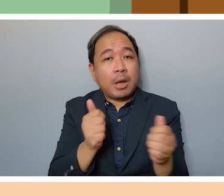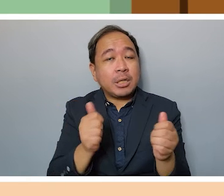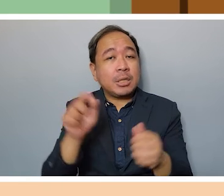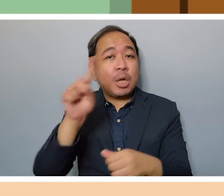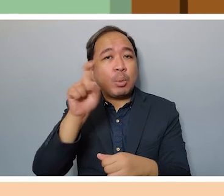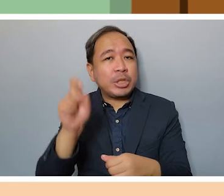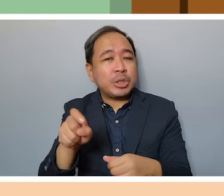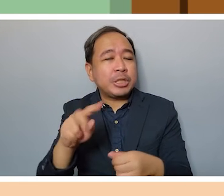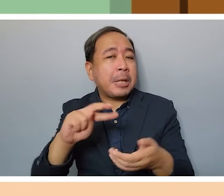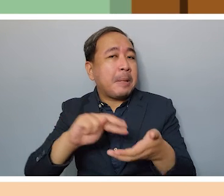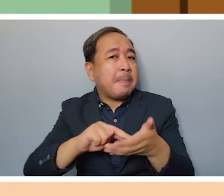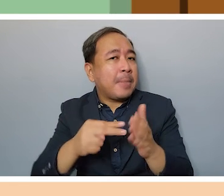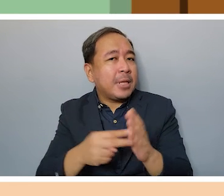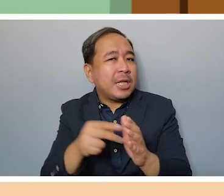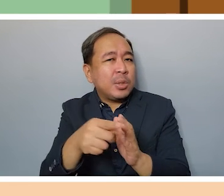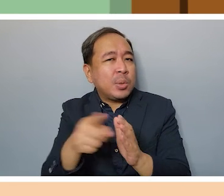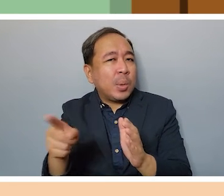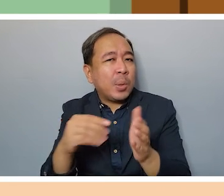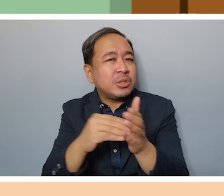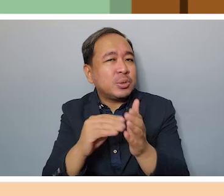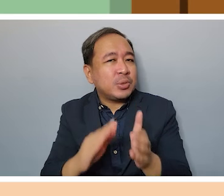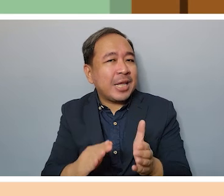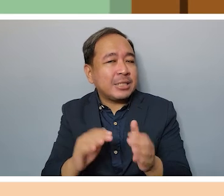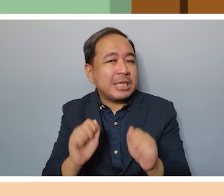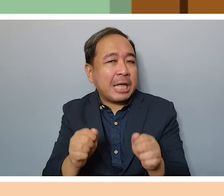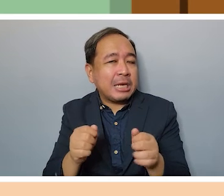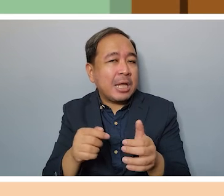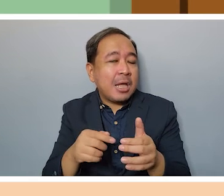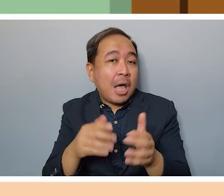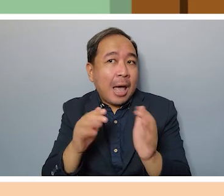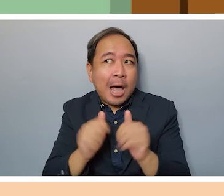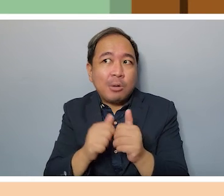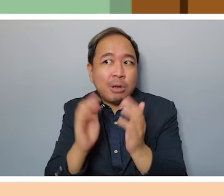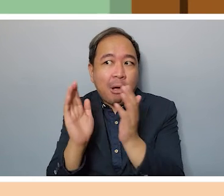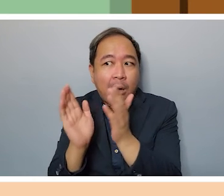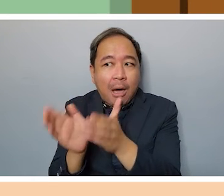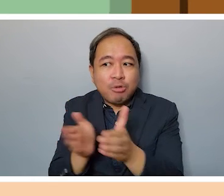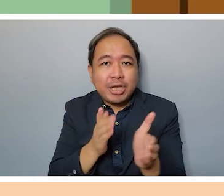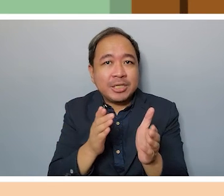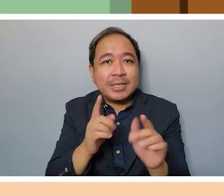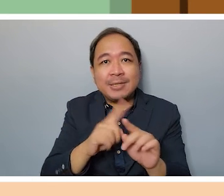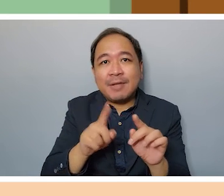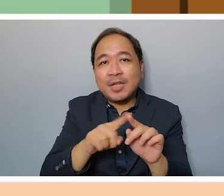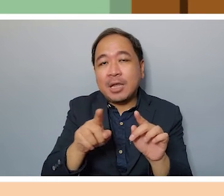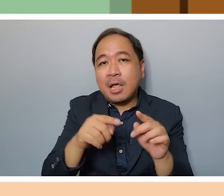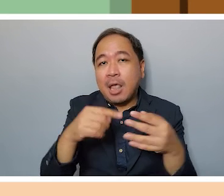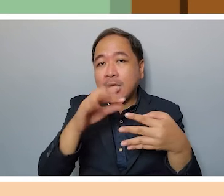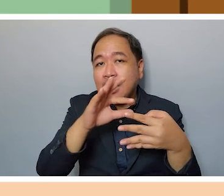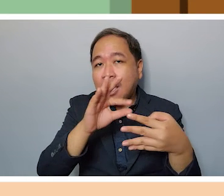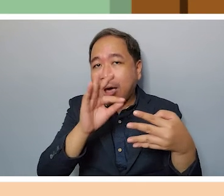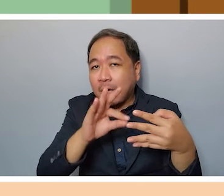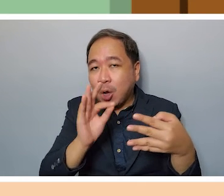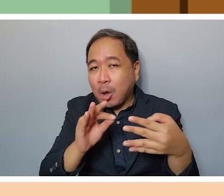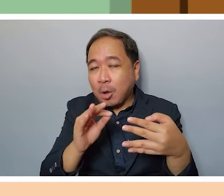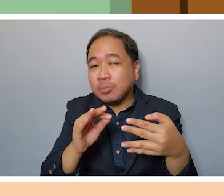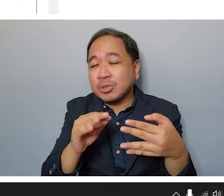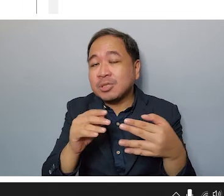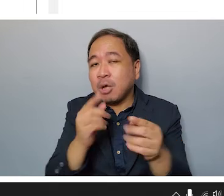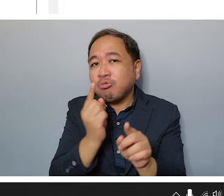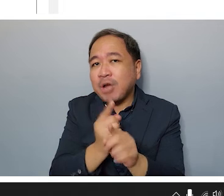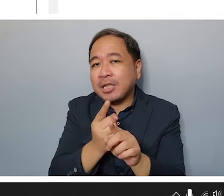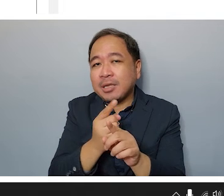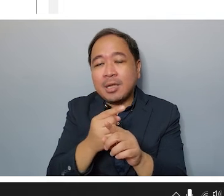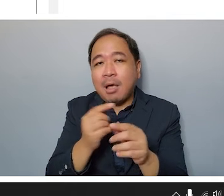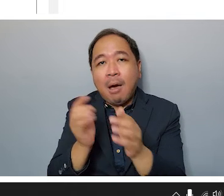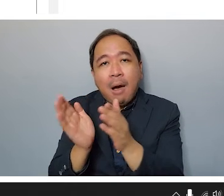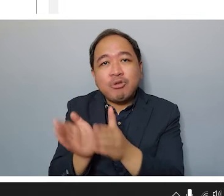An ordering question is a type of question where students are asked to arrange a series of items in the correct sequence.